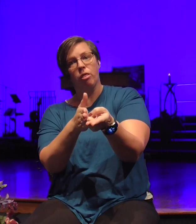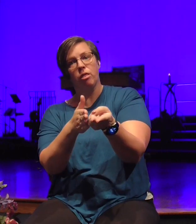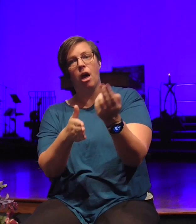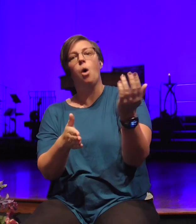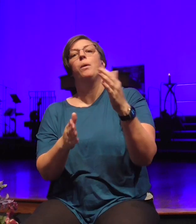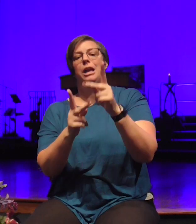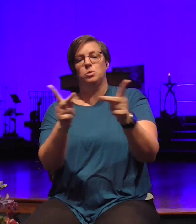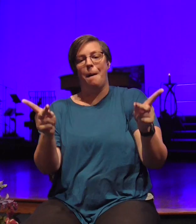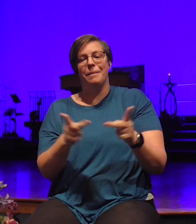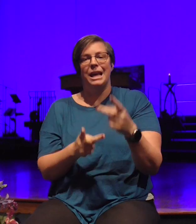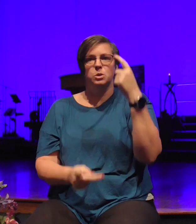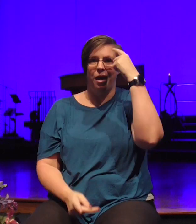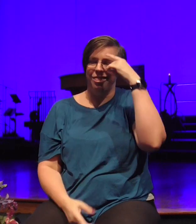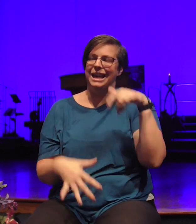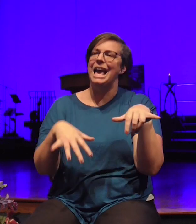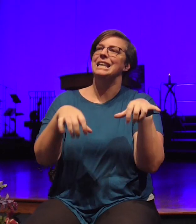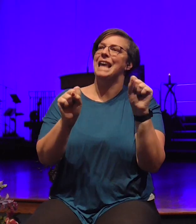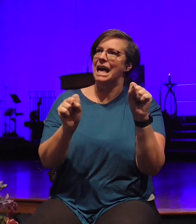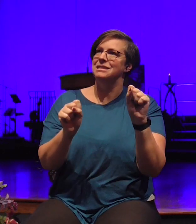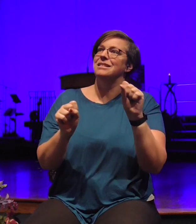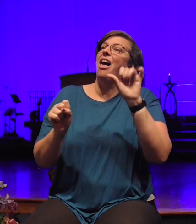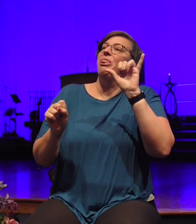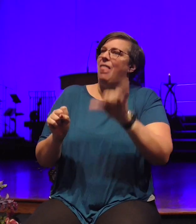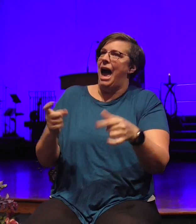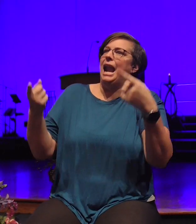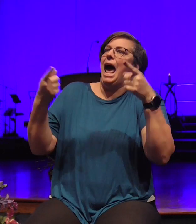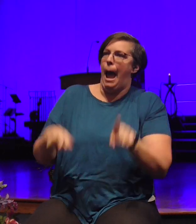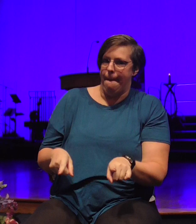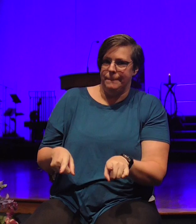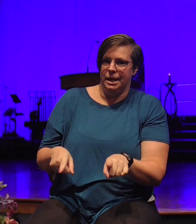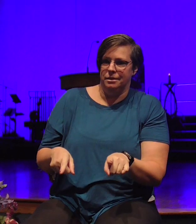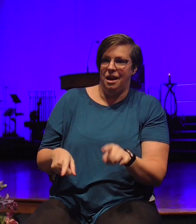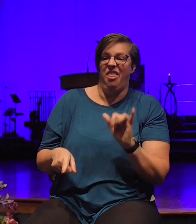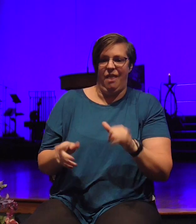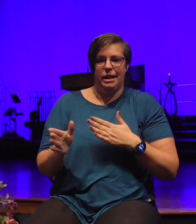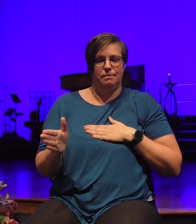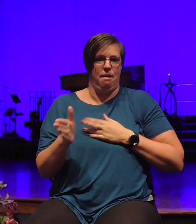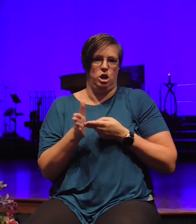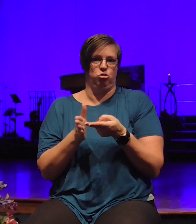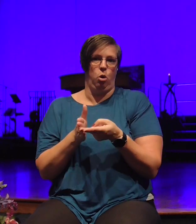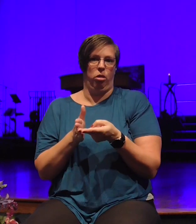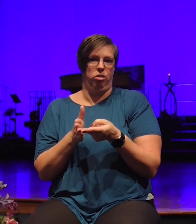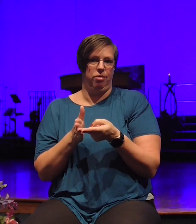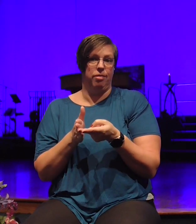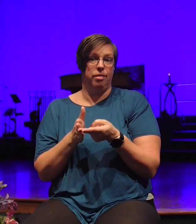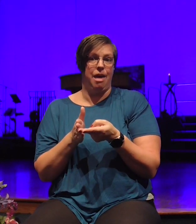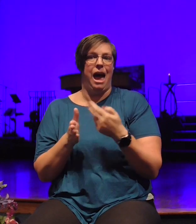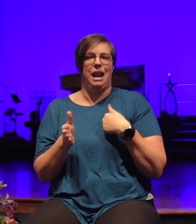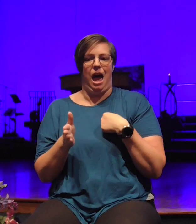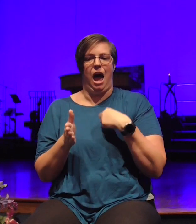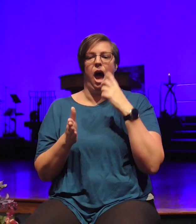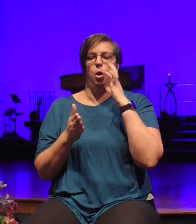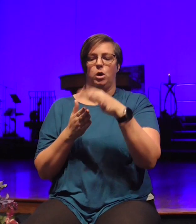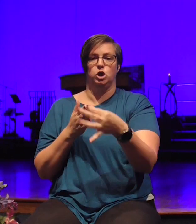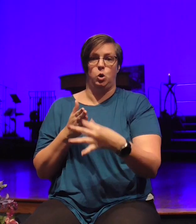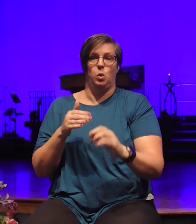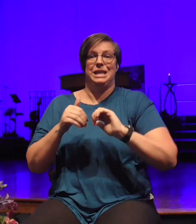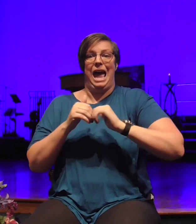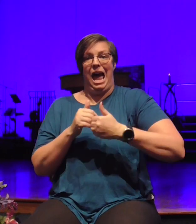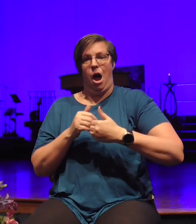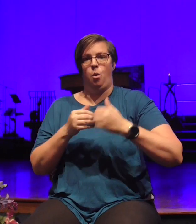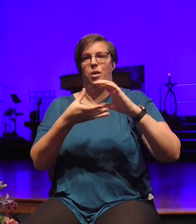yes, this is what happened. This is my truth, and I will choose how this story